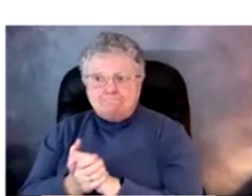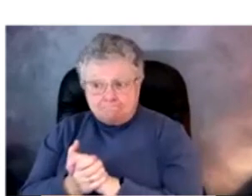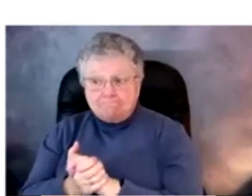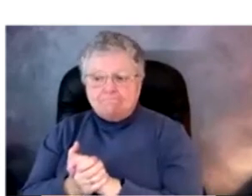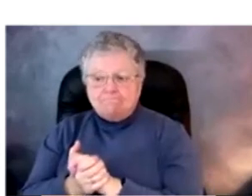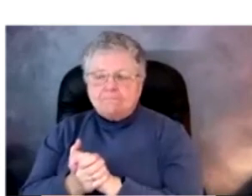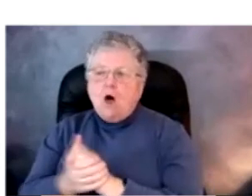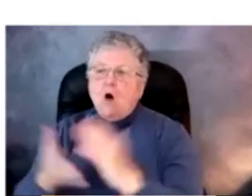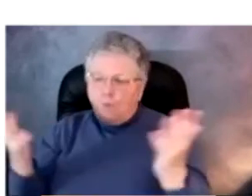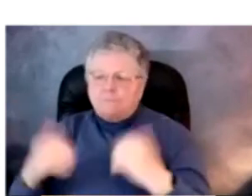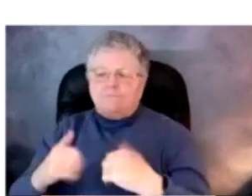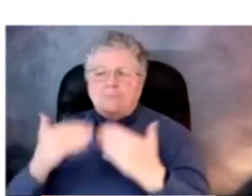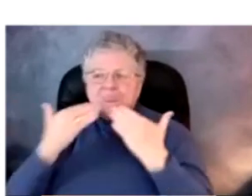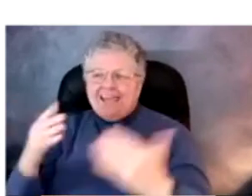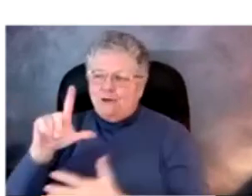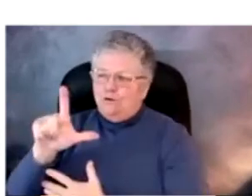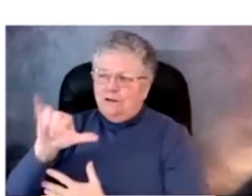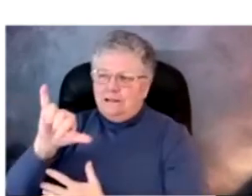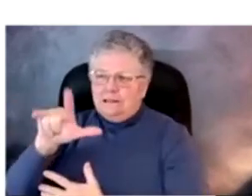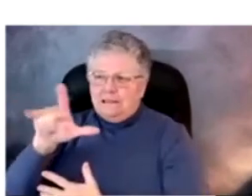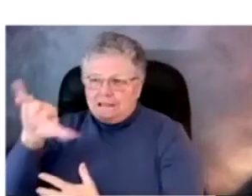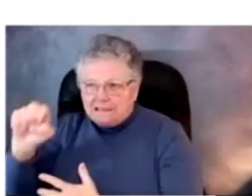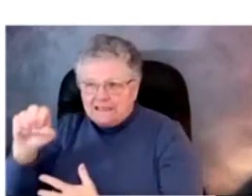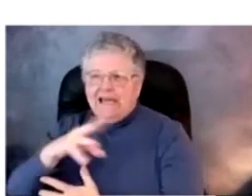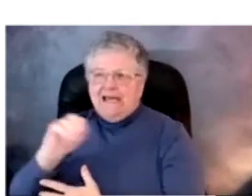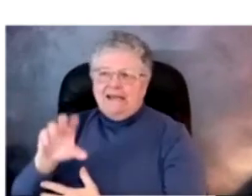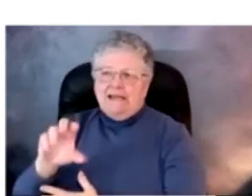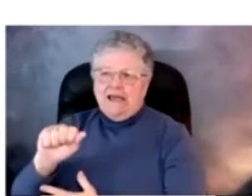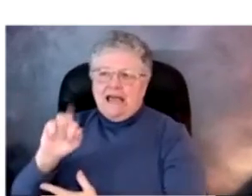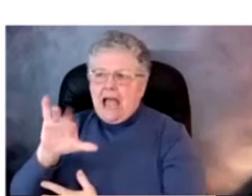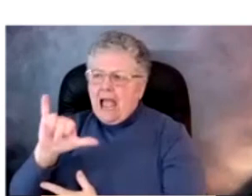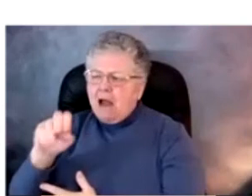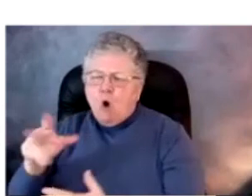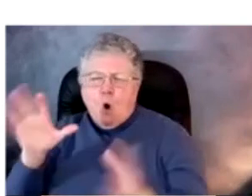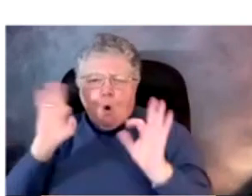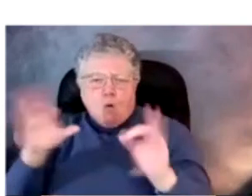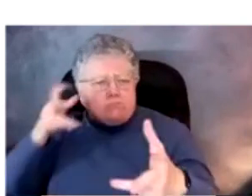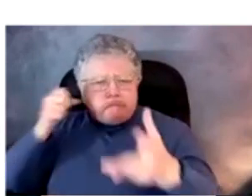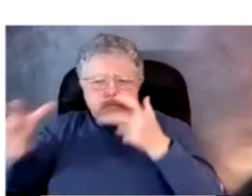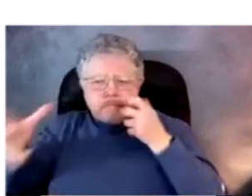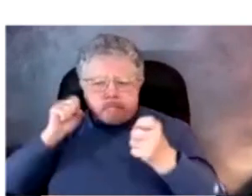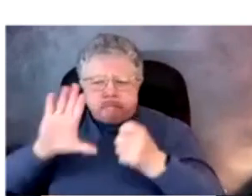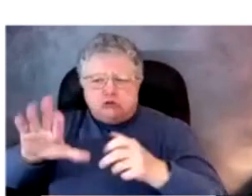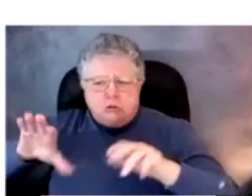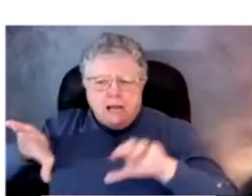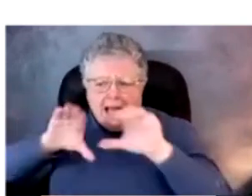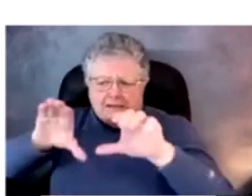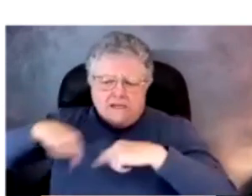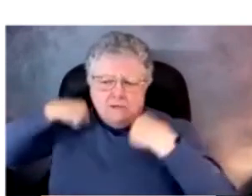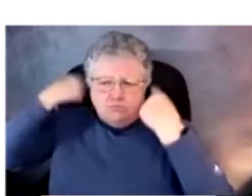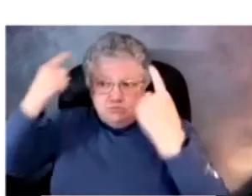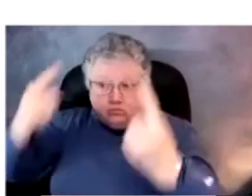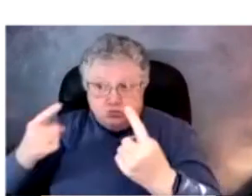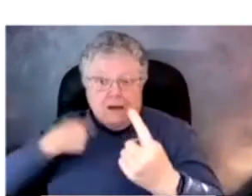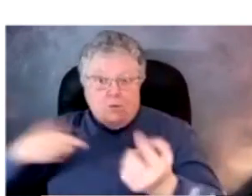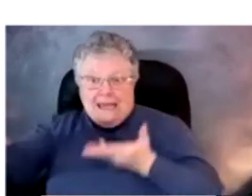Okay, well, thank you so much, Lillie and Arin. It's really great to hear what you've been up to, and certainly invite all our advocates here in New York to join